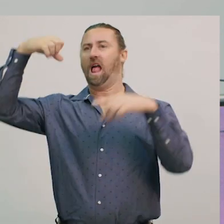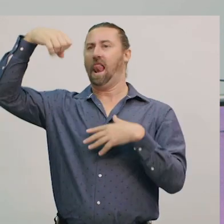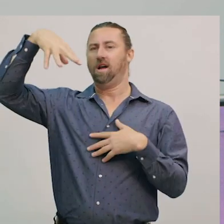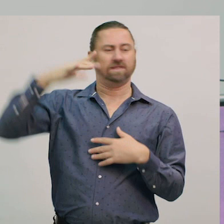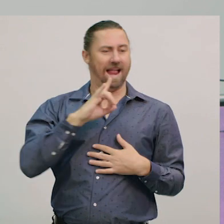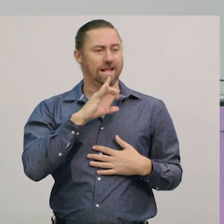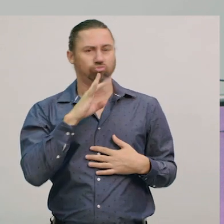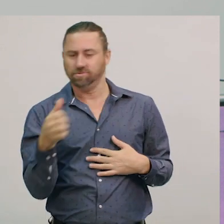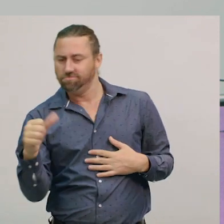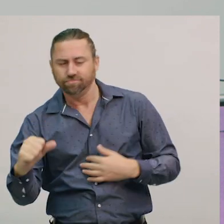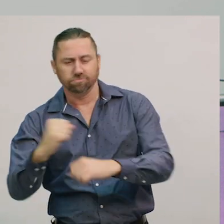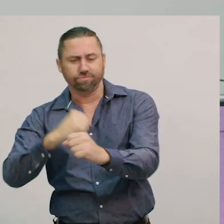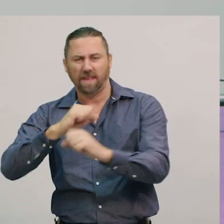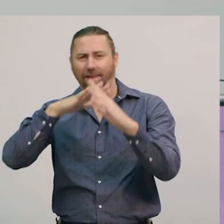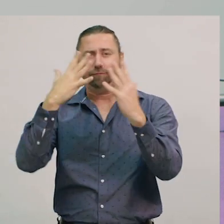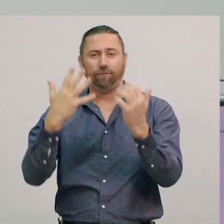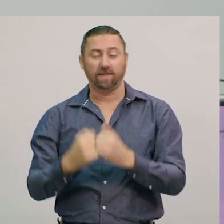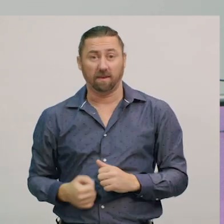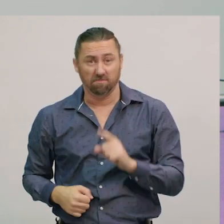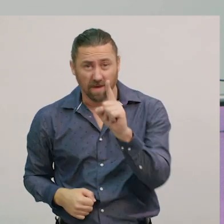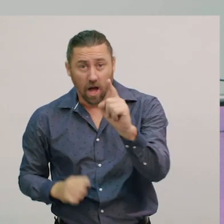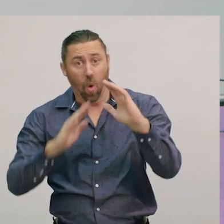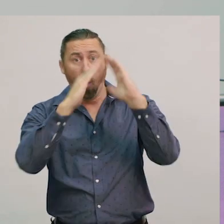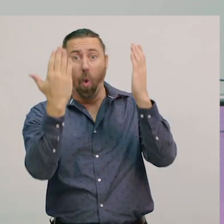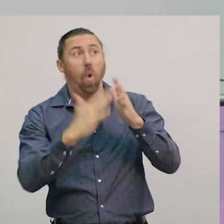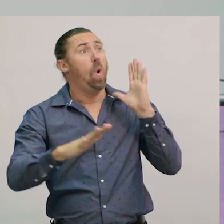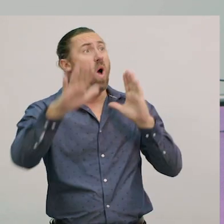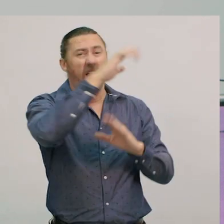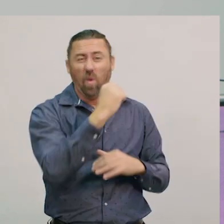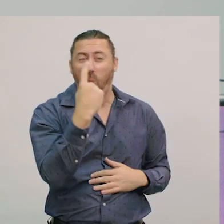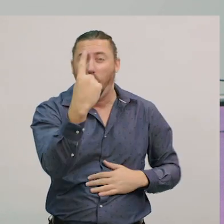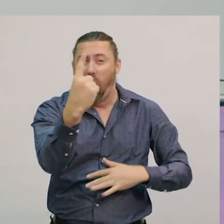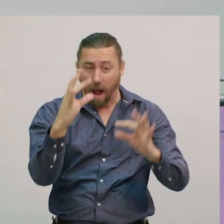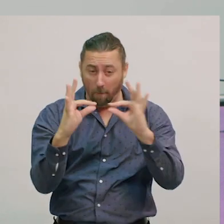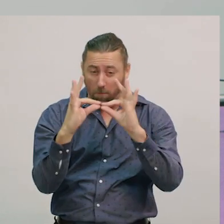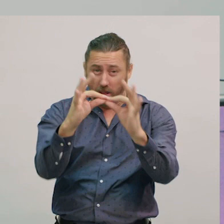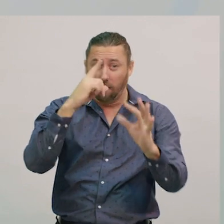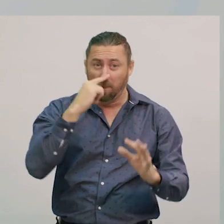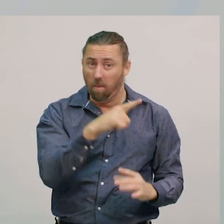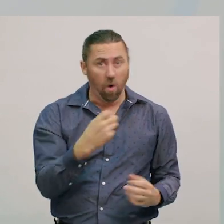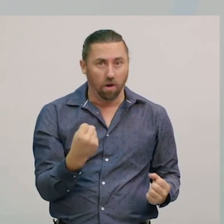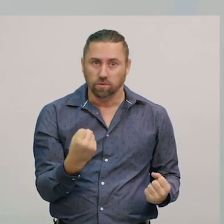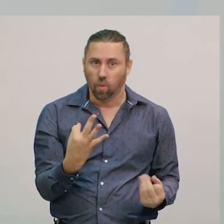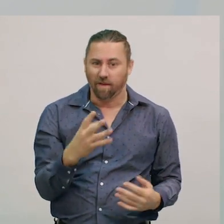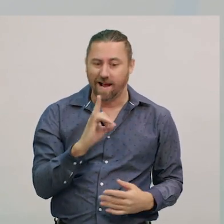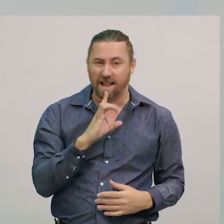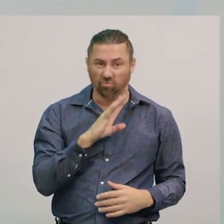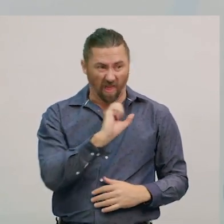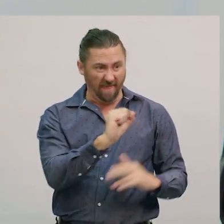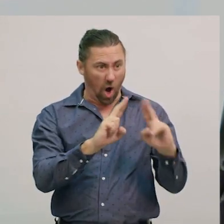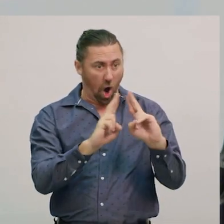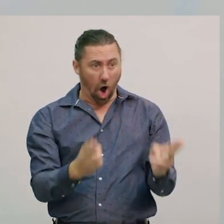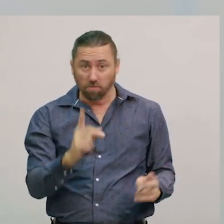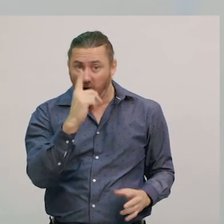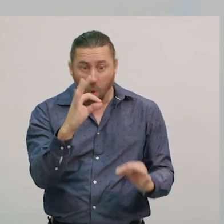have electricity. But there are over 1 billion people across the world who can't access safe and reliable electricity at home because